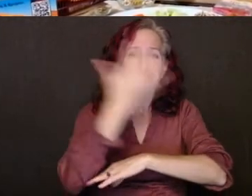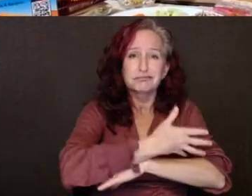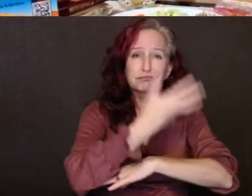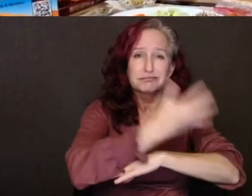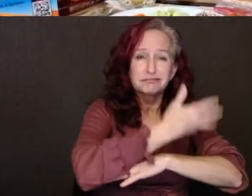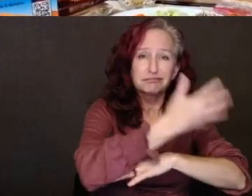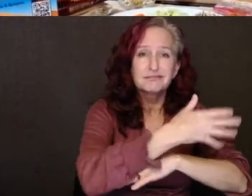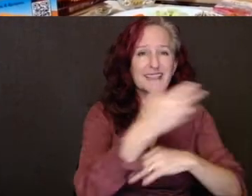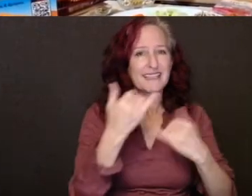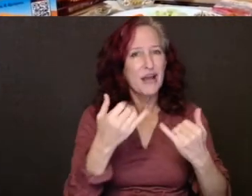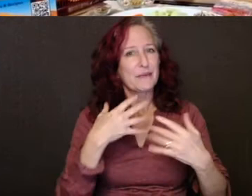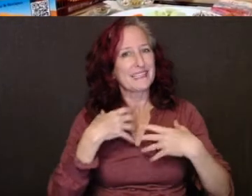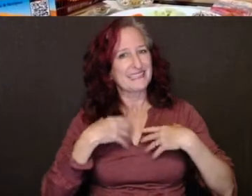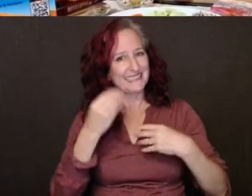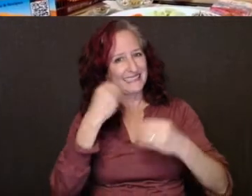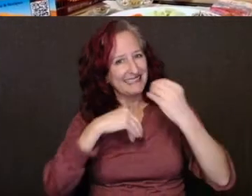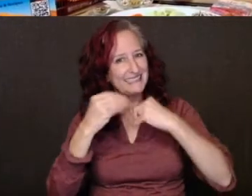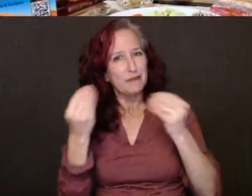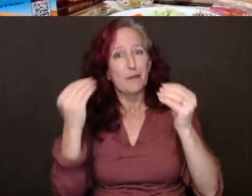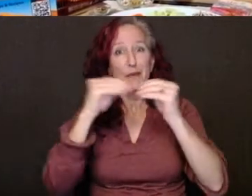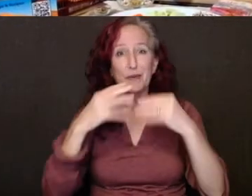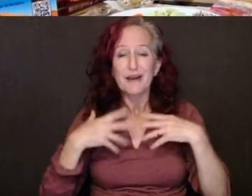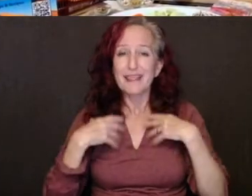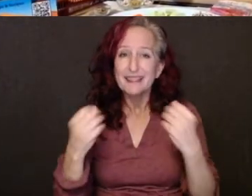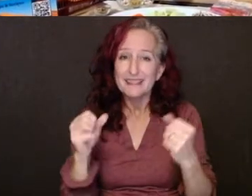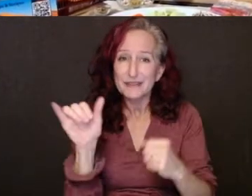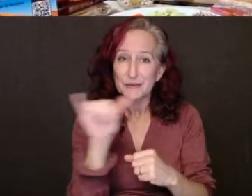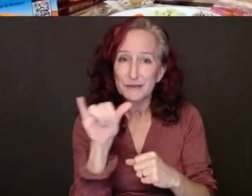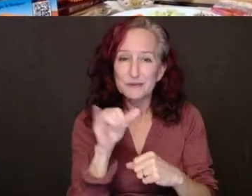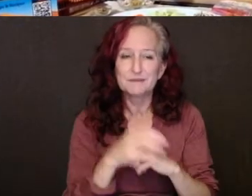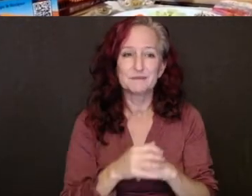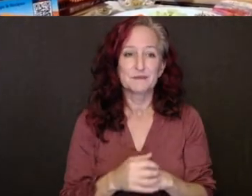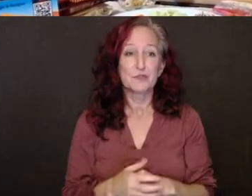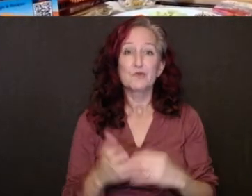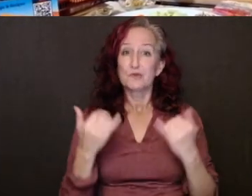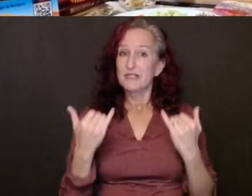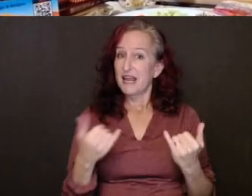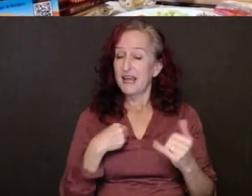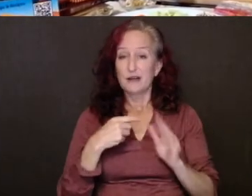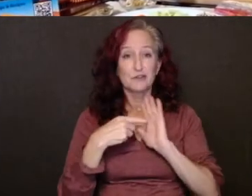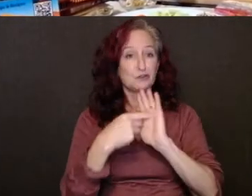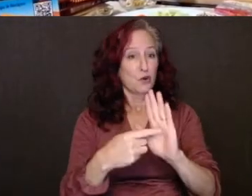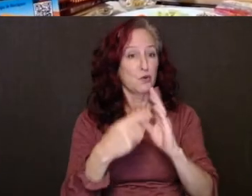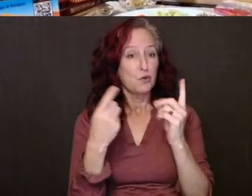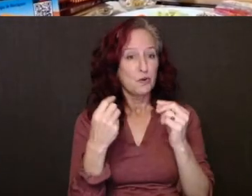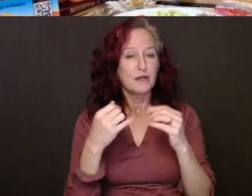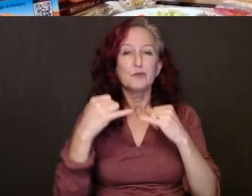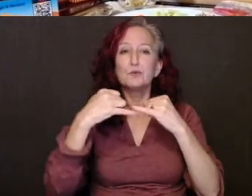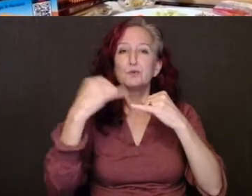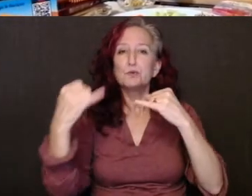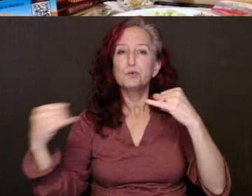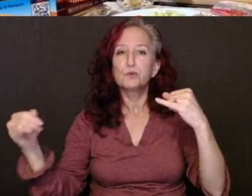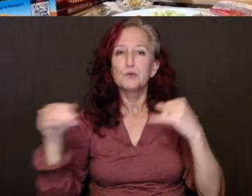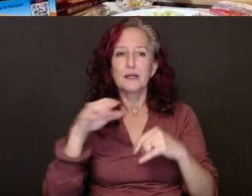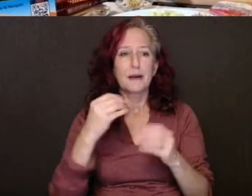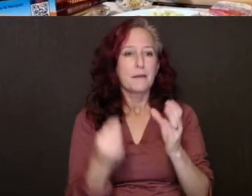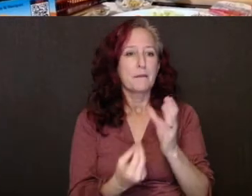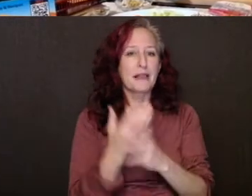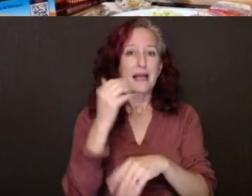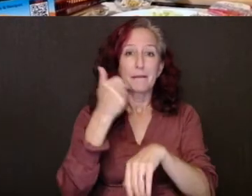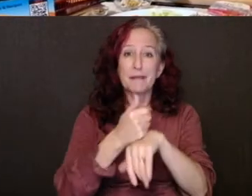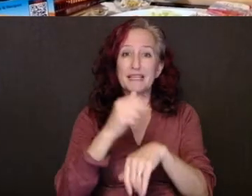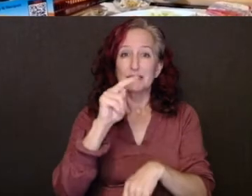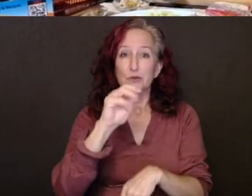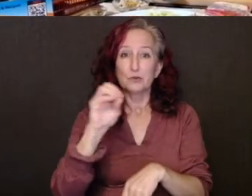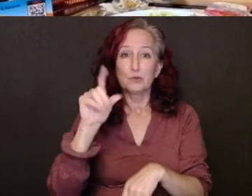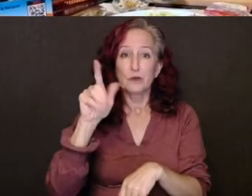people chop up all the forests and this and that to plant other things and to raise cattle. Now you can